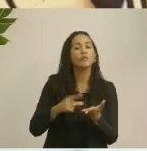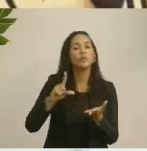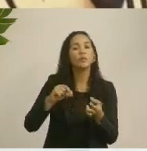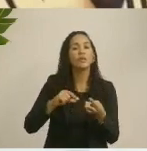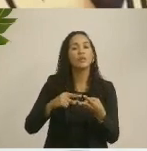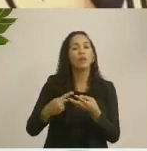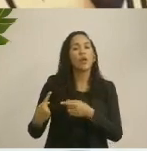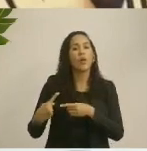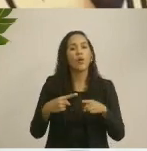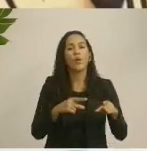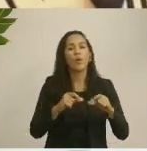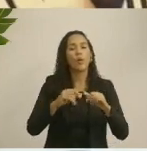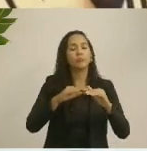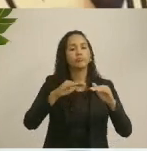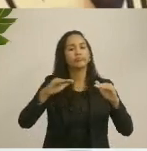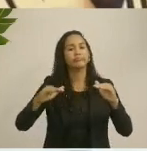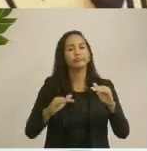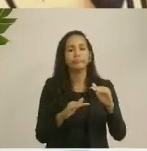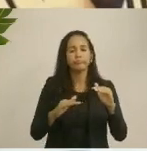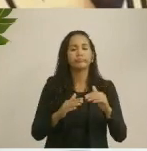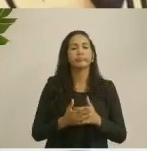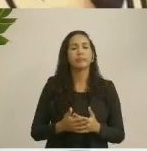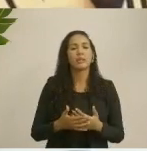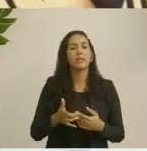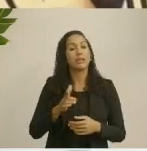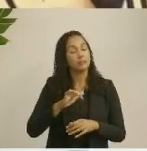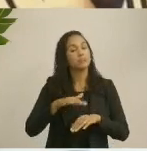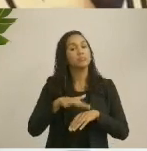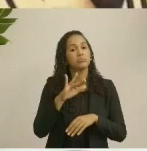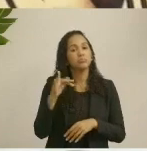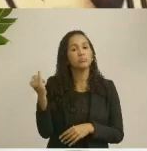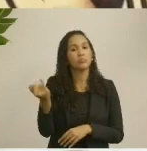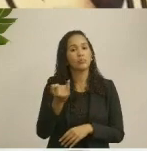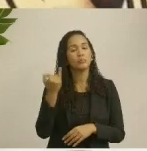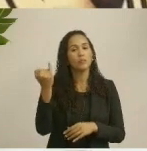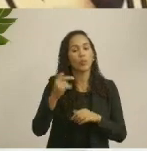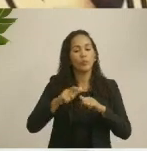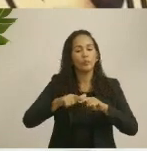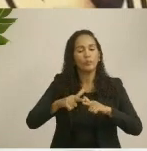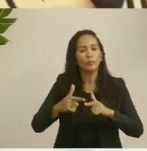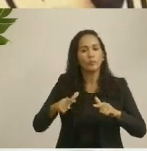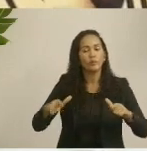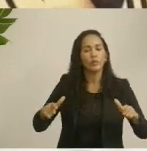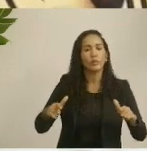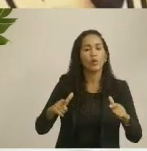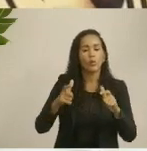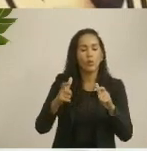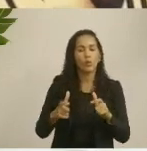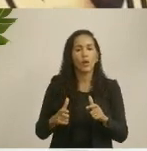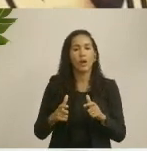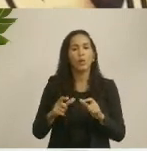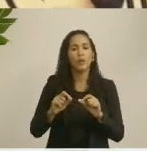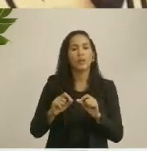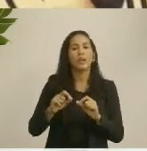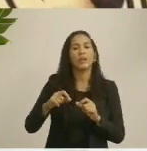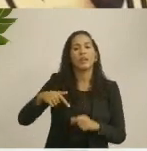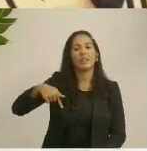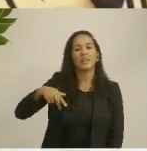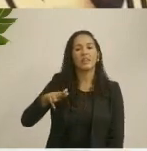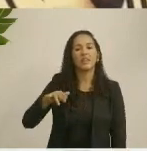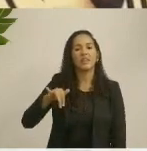so relevant for where I am in Kenya today, because the Convention to Combat